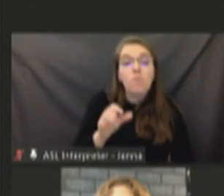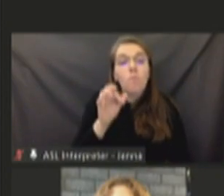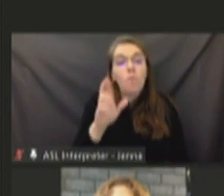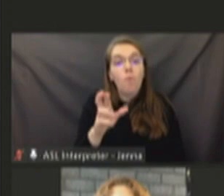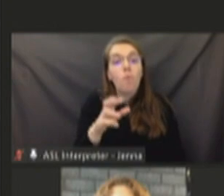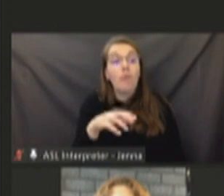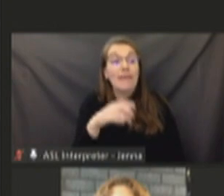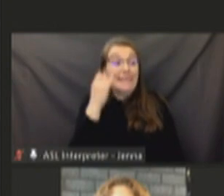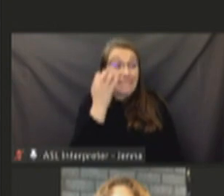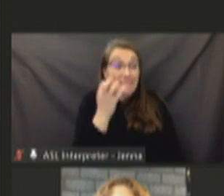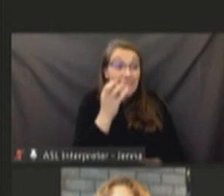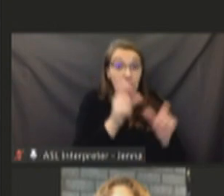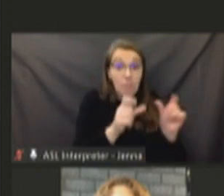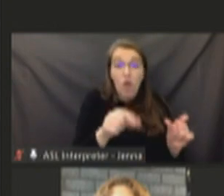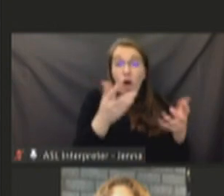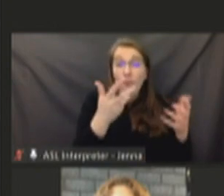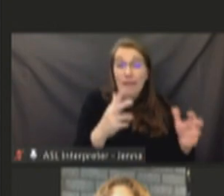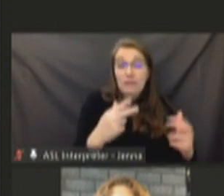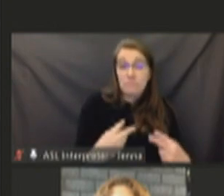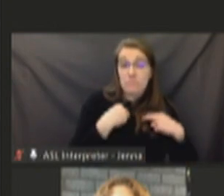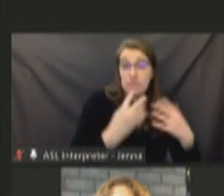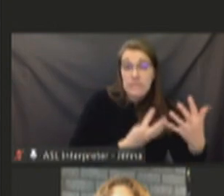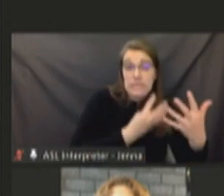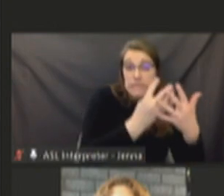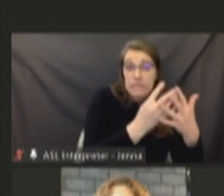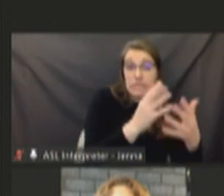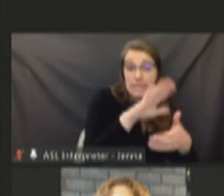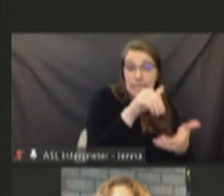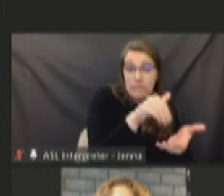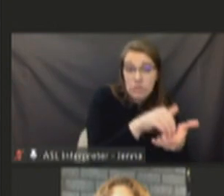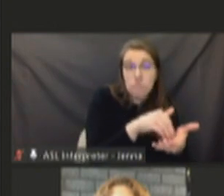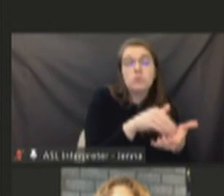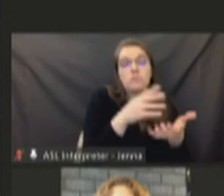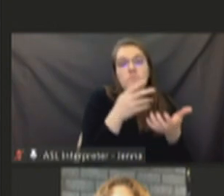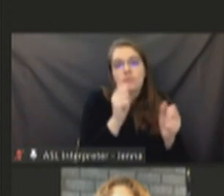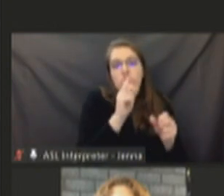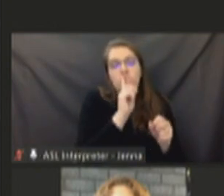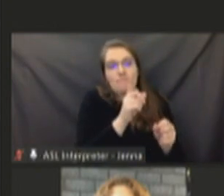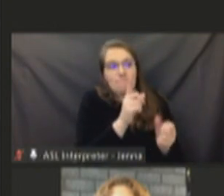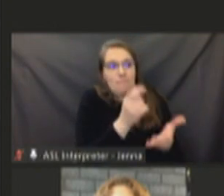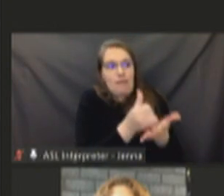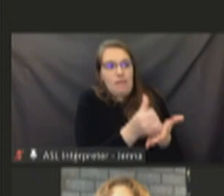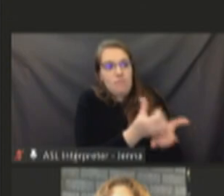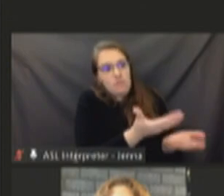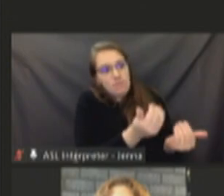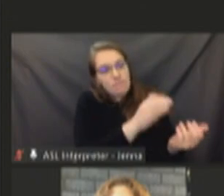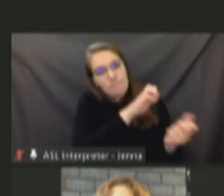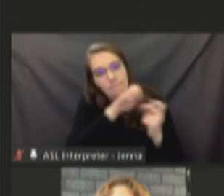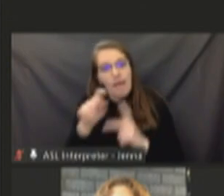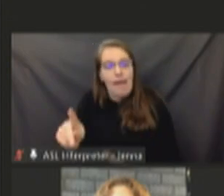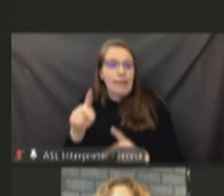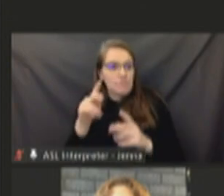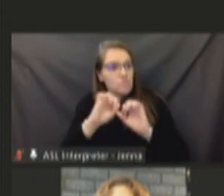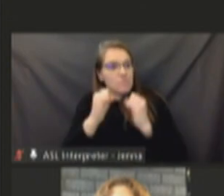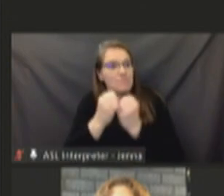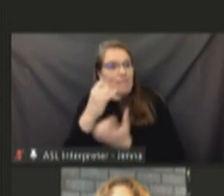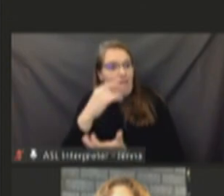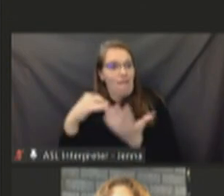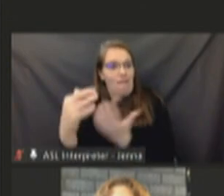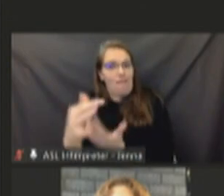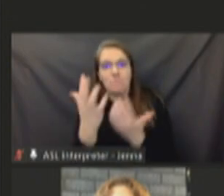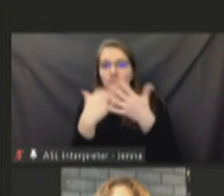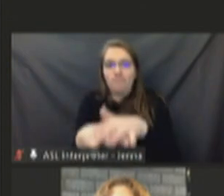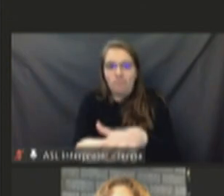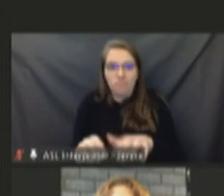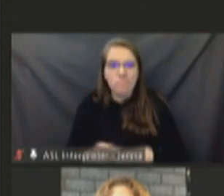detention centers, really trying to get them back into American society and helping them integrate. So that's on the legal aspect of things, but more on a macro